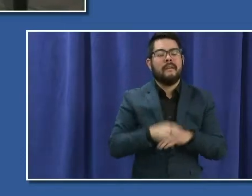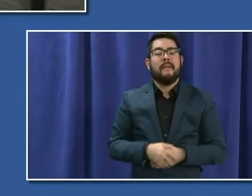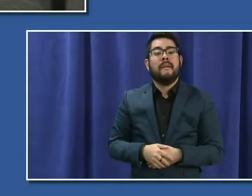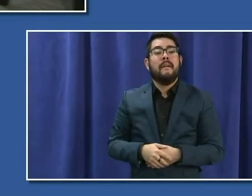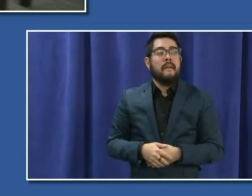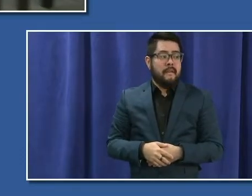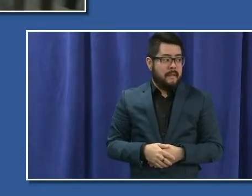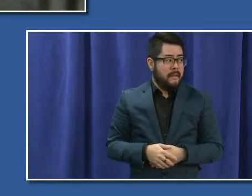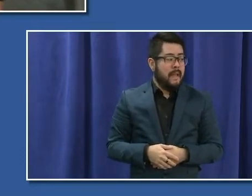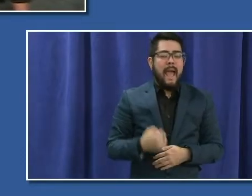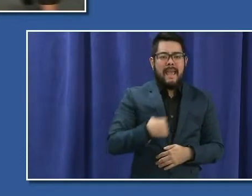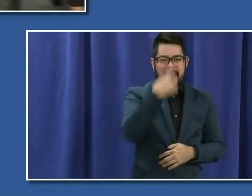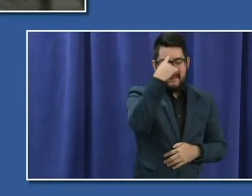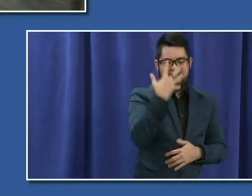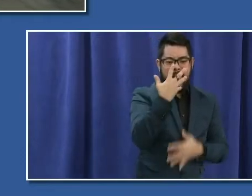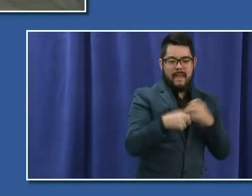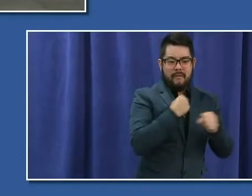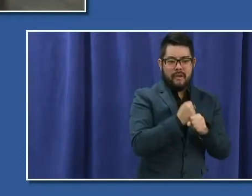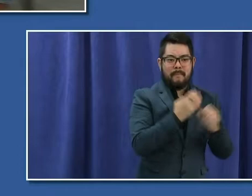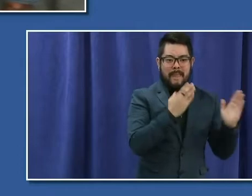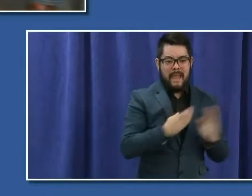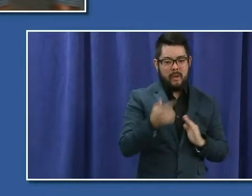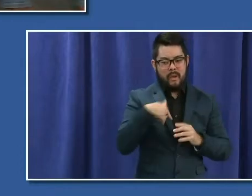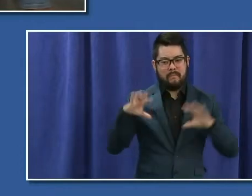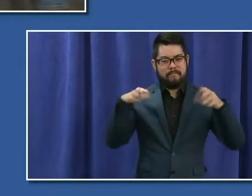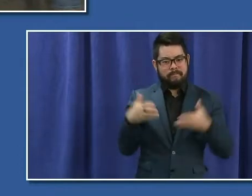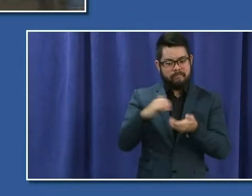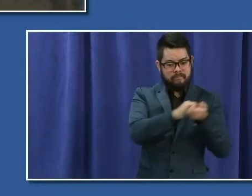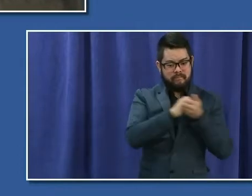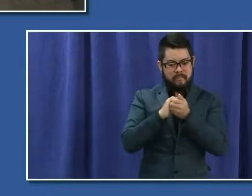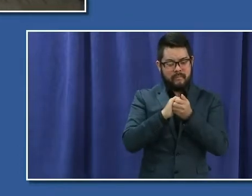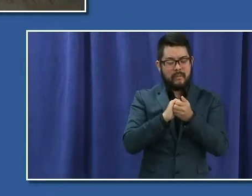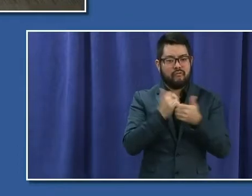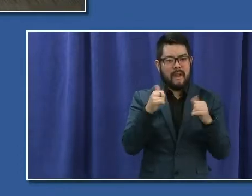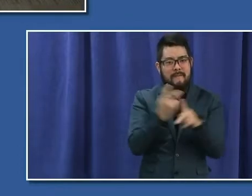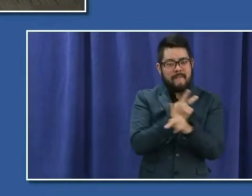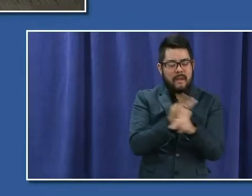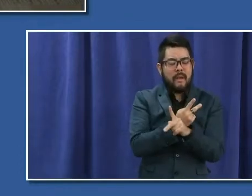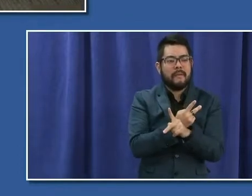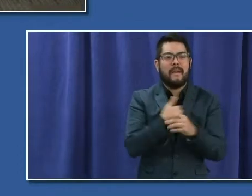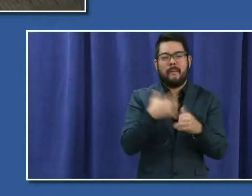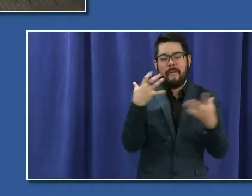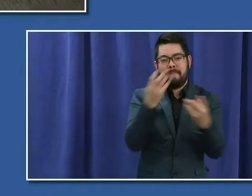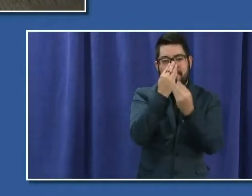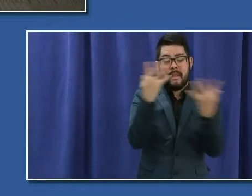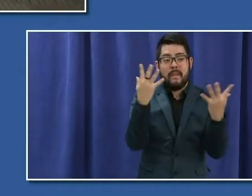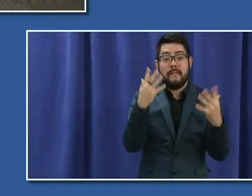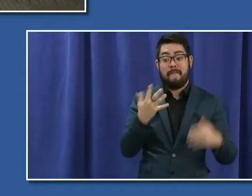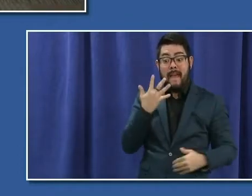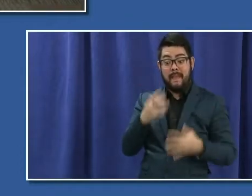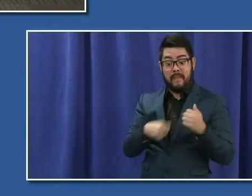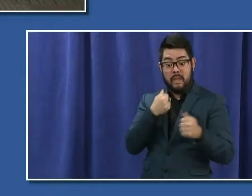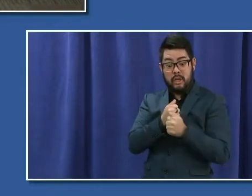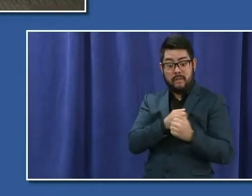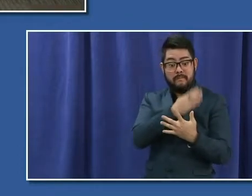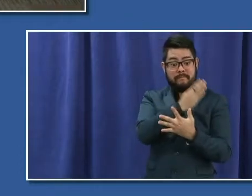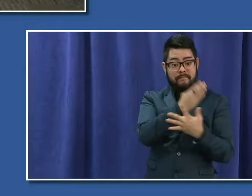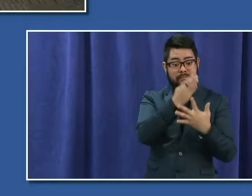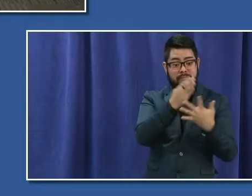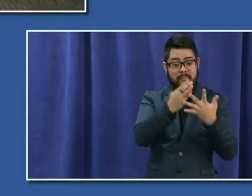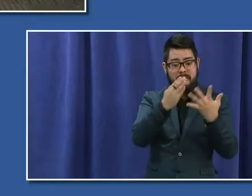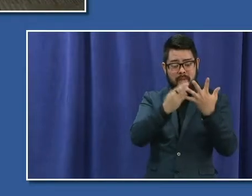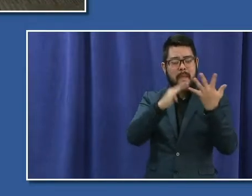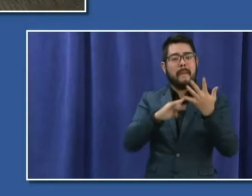part of the 5-year plan that I know we're all collectively working on is to really lay that out across 5 years so that we can really see long